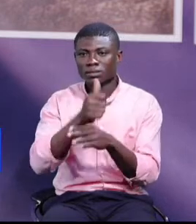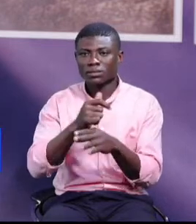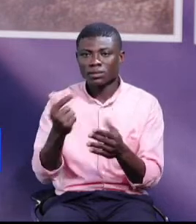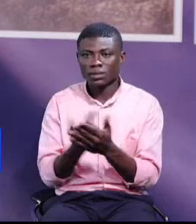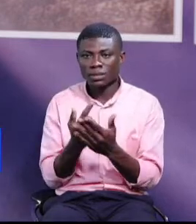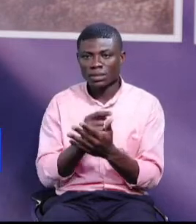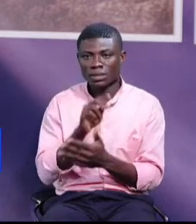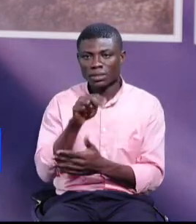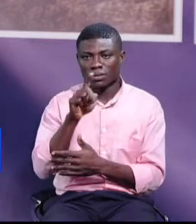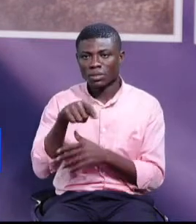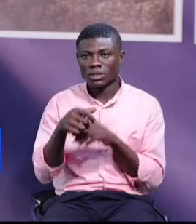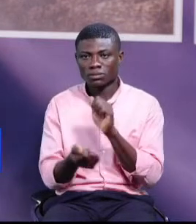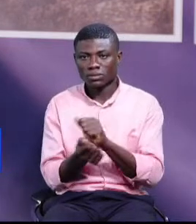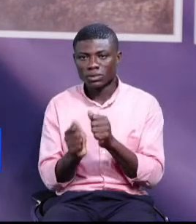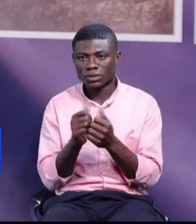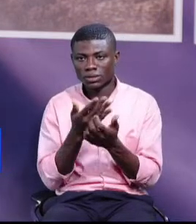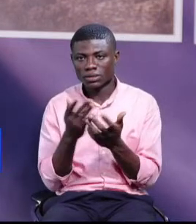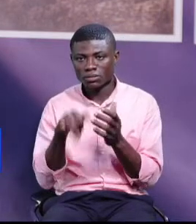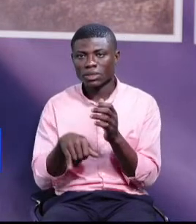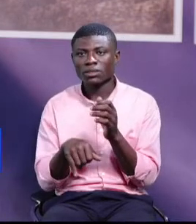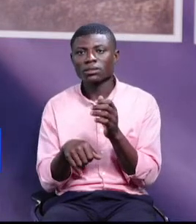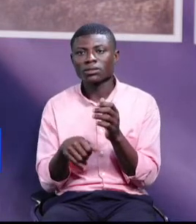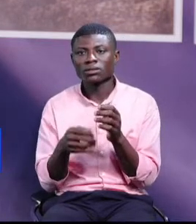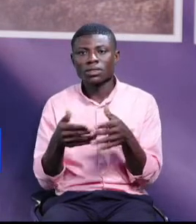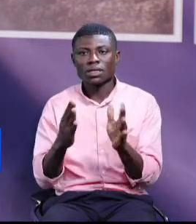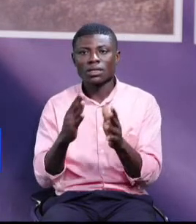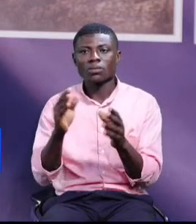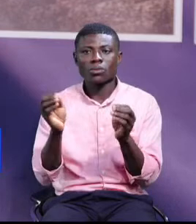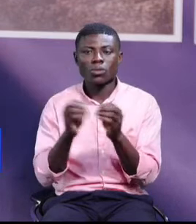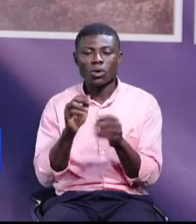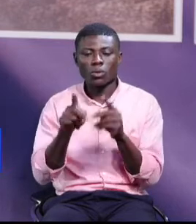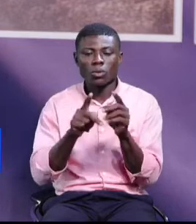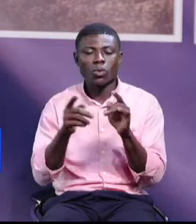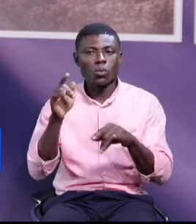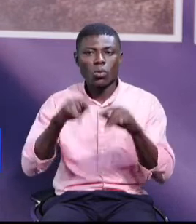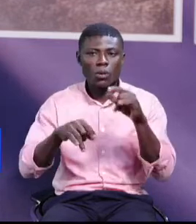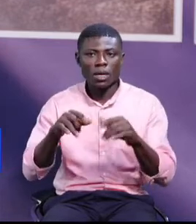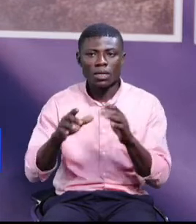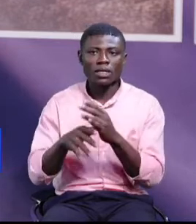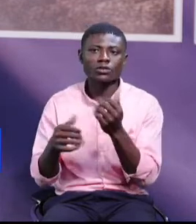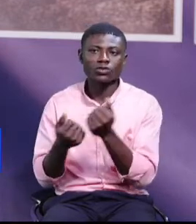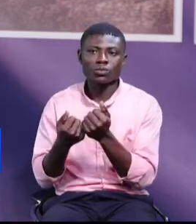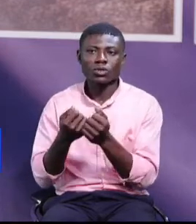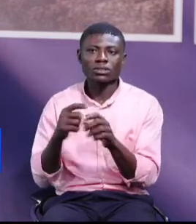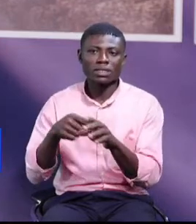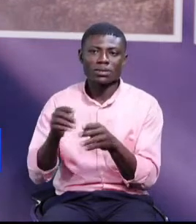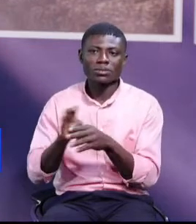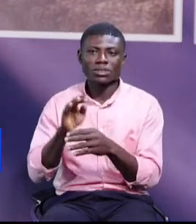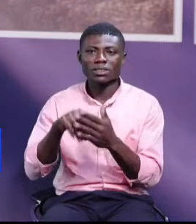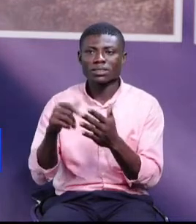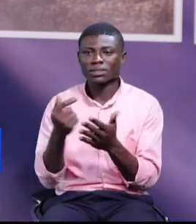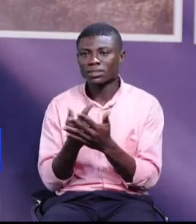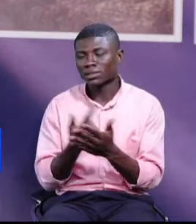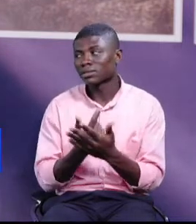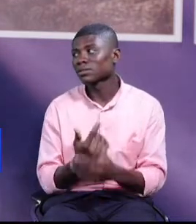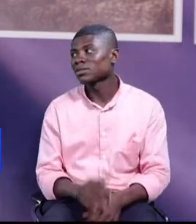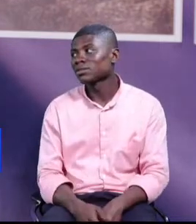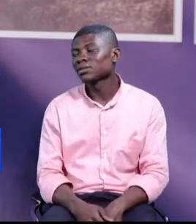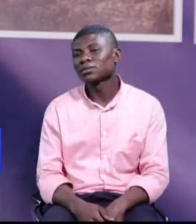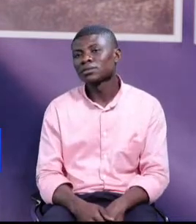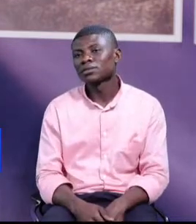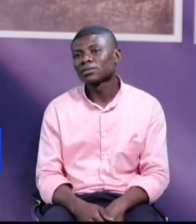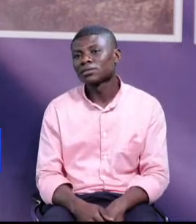needs to restructure the system in order to allow more investment based on the right process and the government agencies